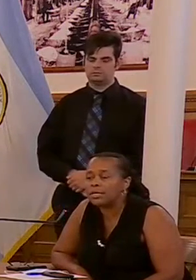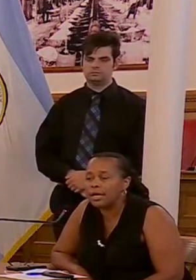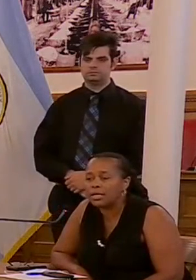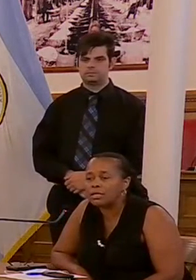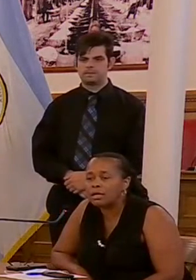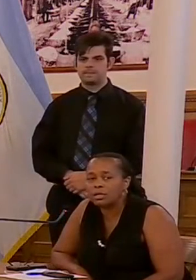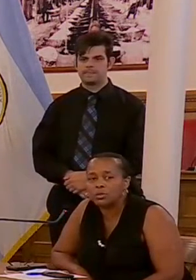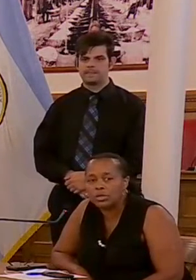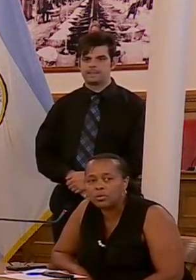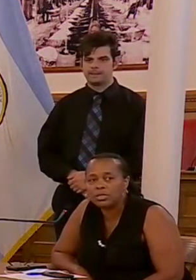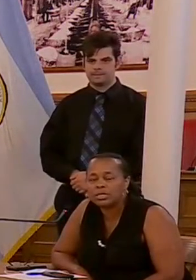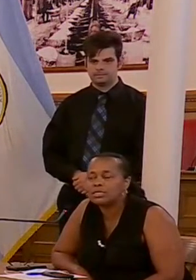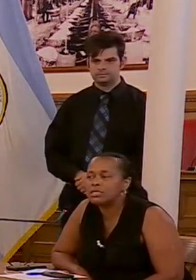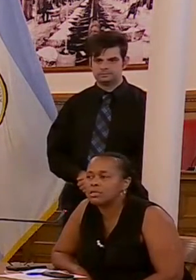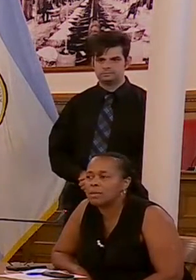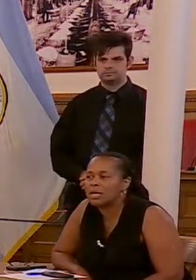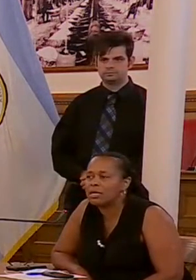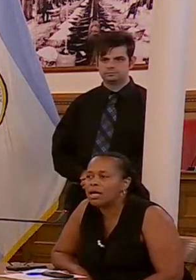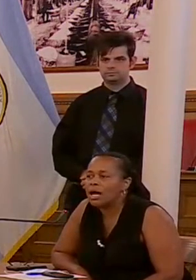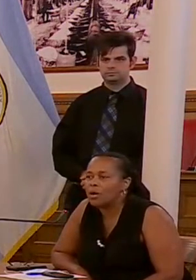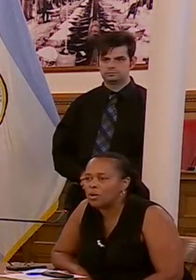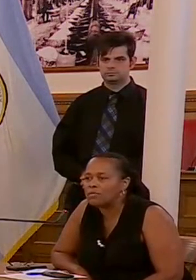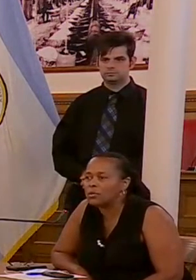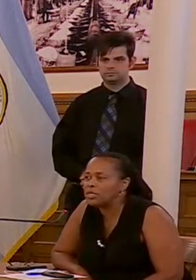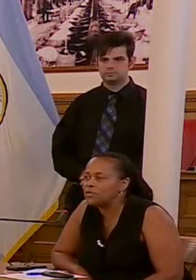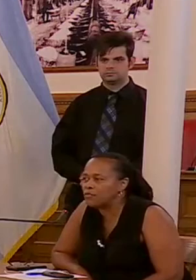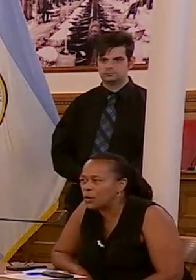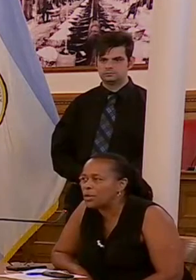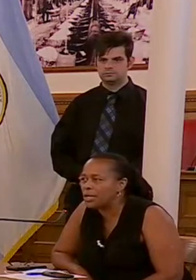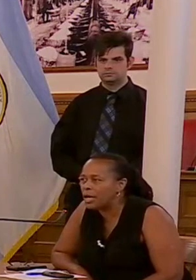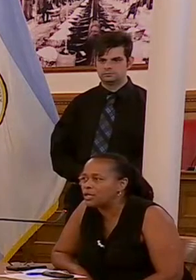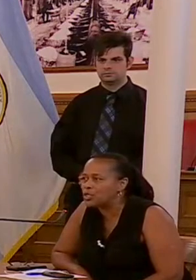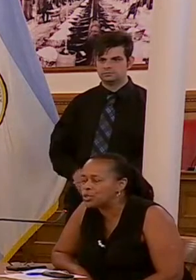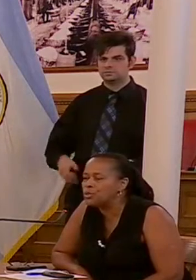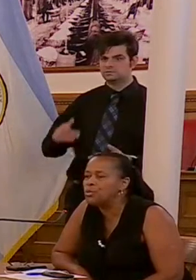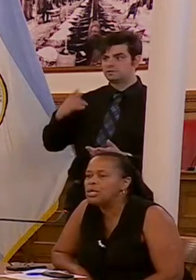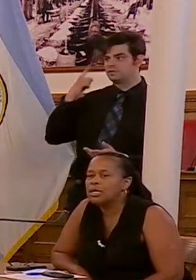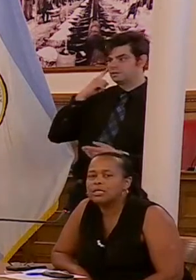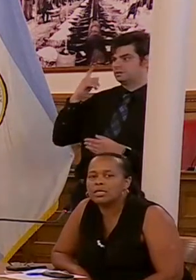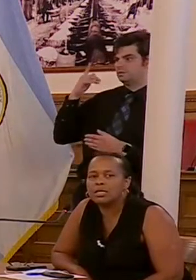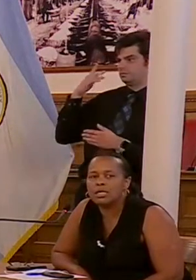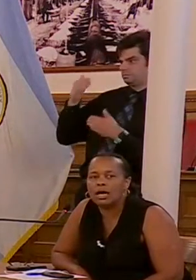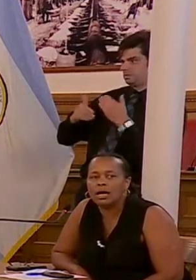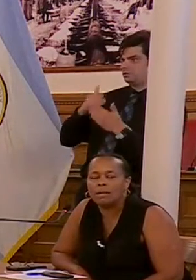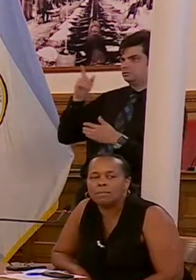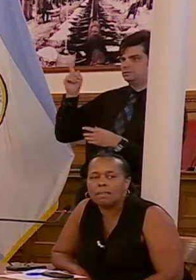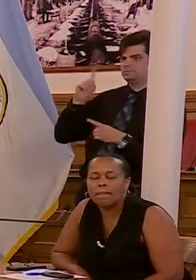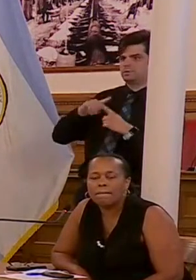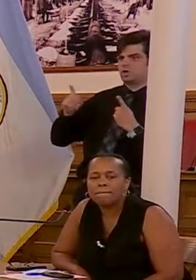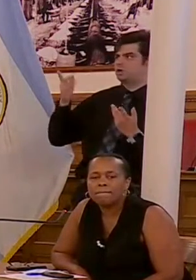We again agree with this demand. However, we defer again to the